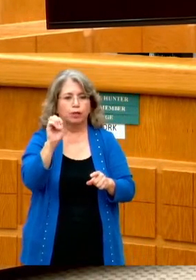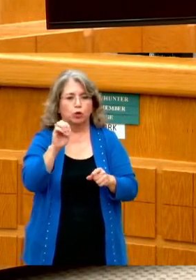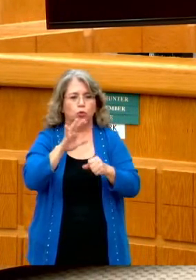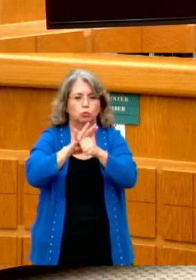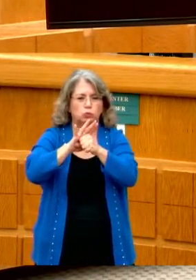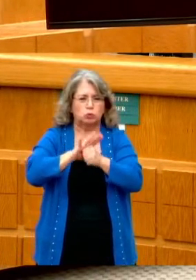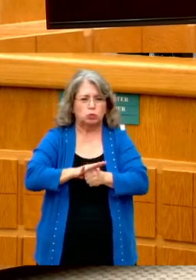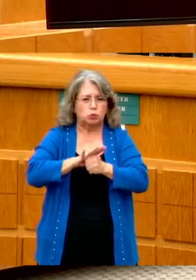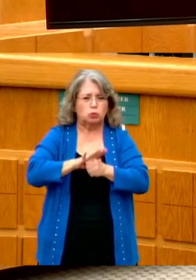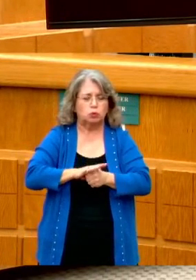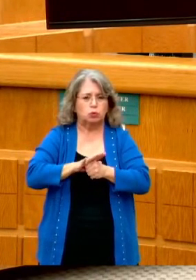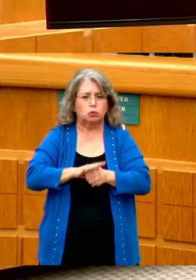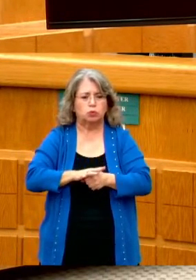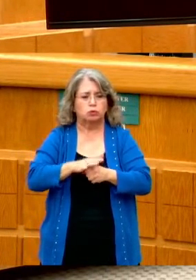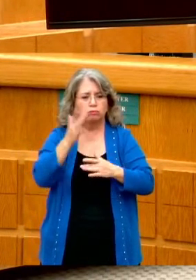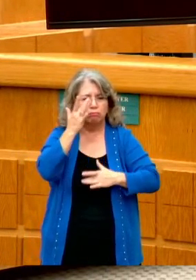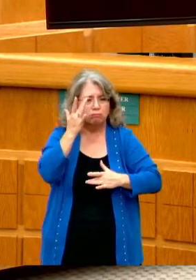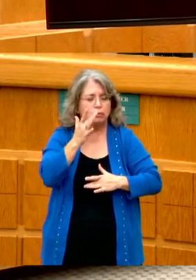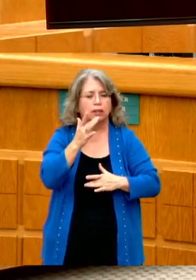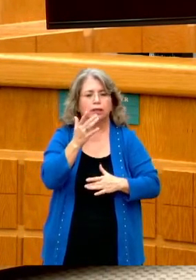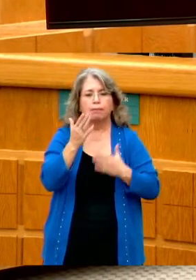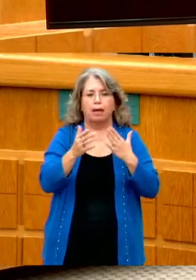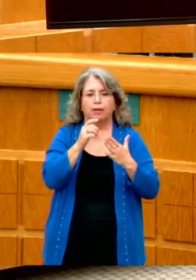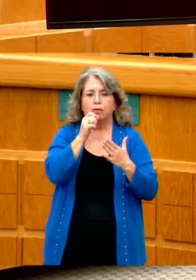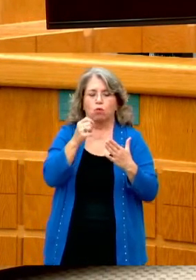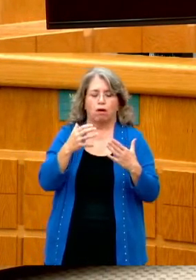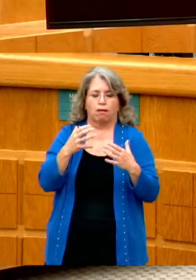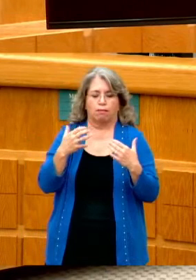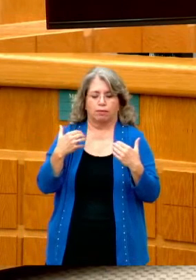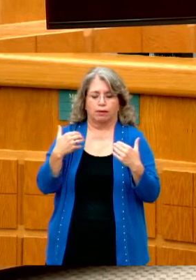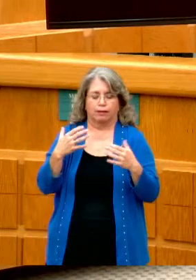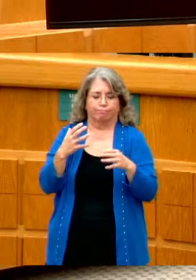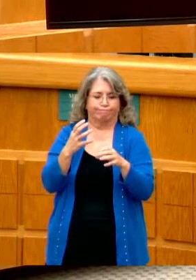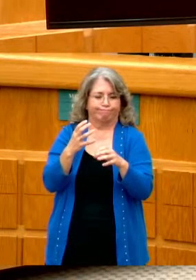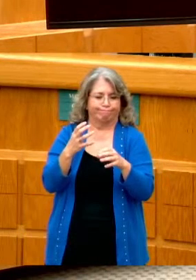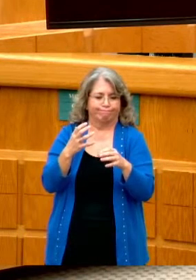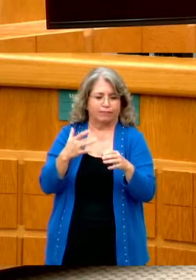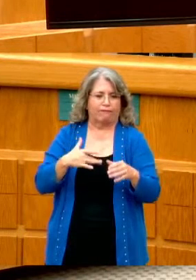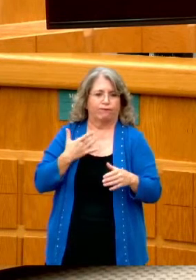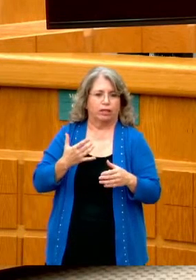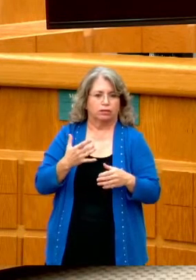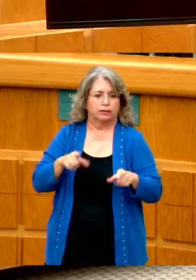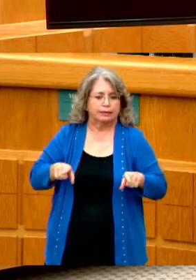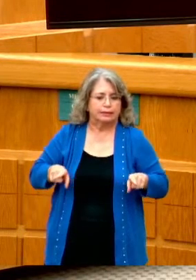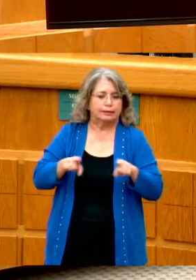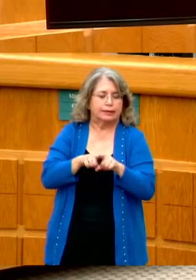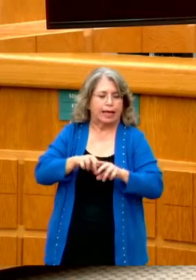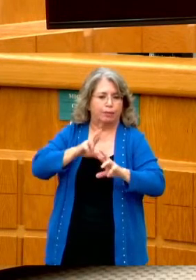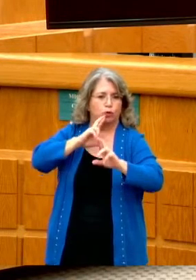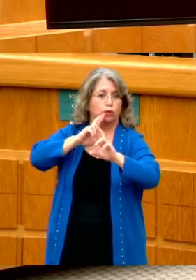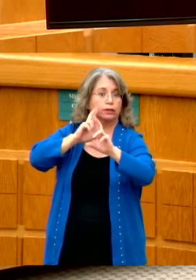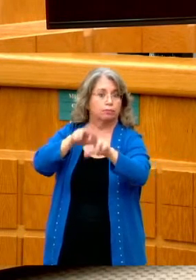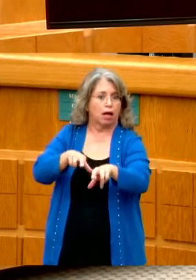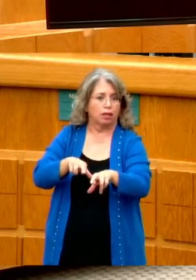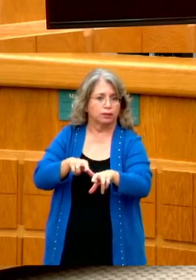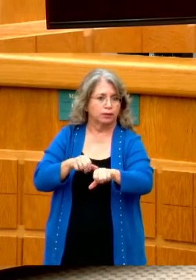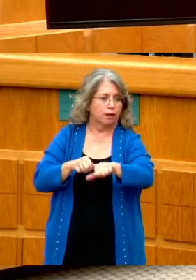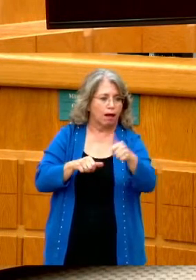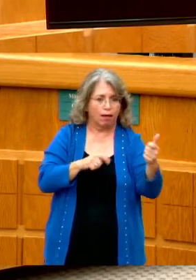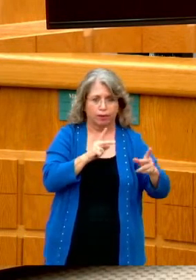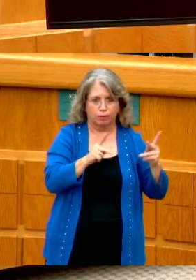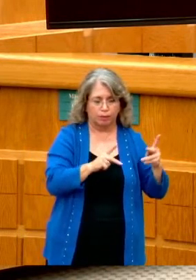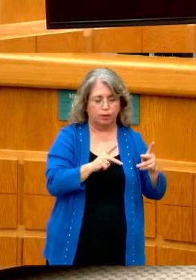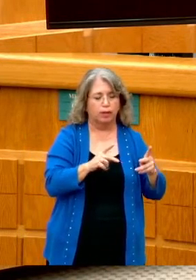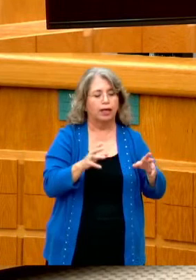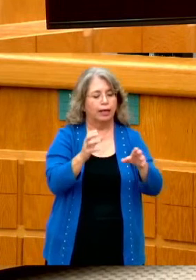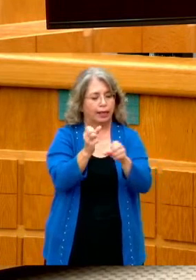robust a response as someone that is not immune compromised. Getting the COVID-19 vaccine, again, is a personal